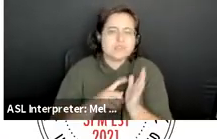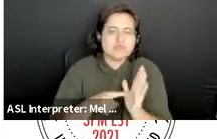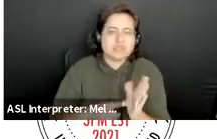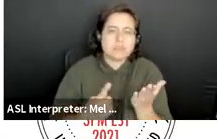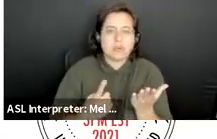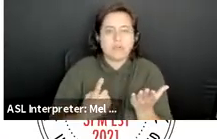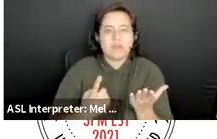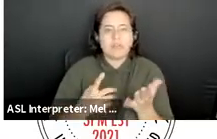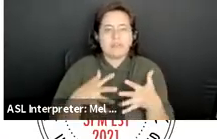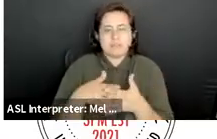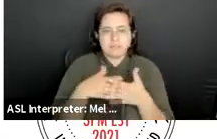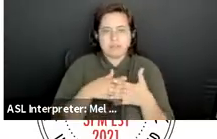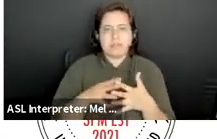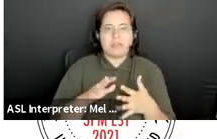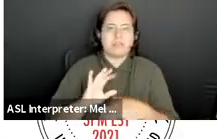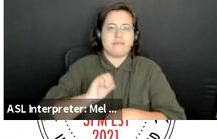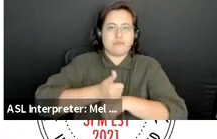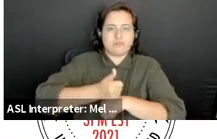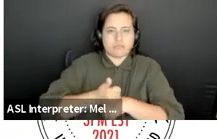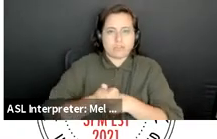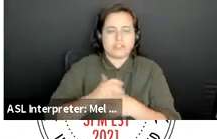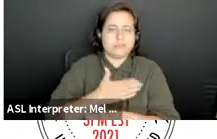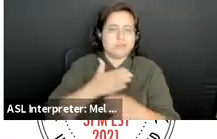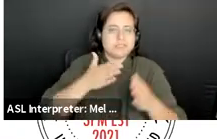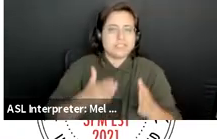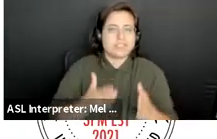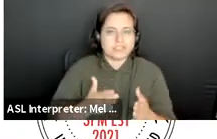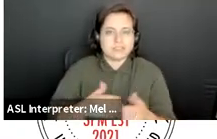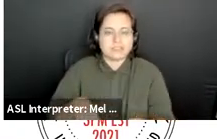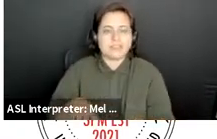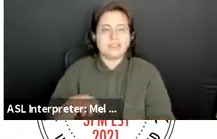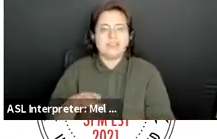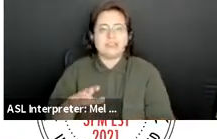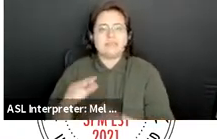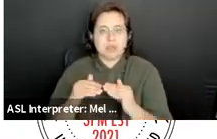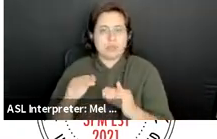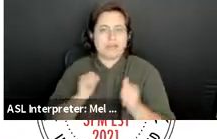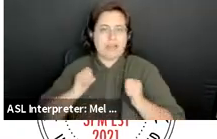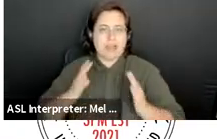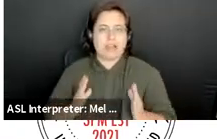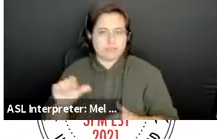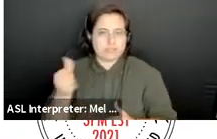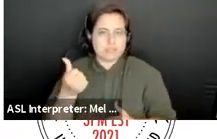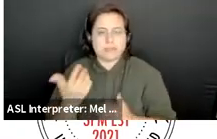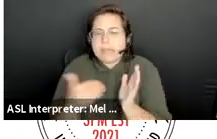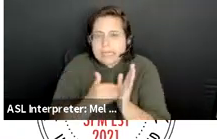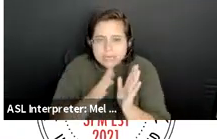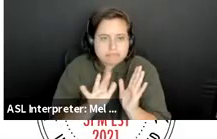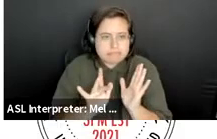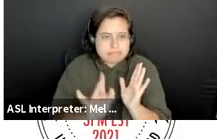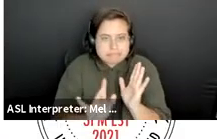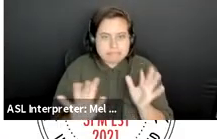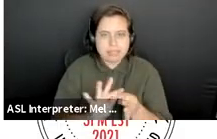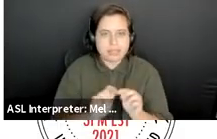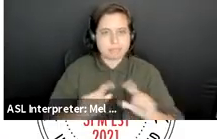Federation of Musicians is one, Actors Equity is another. Again, just please feel welcome to click on this link when you get the slides later, and you can find